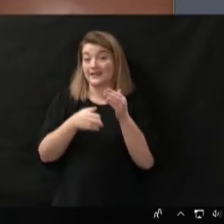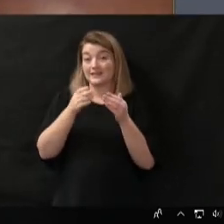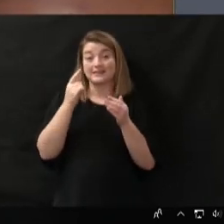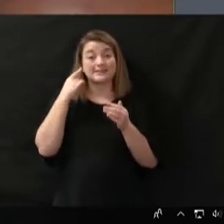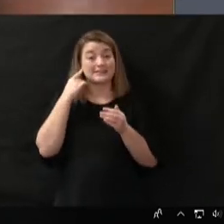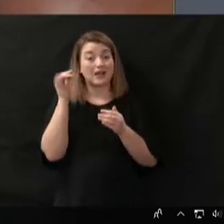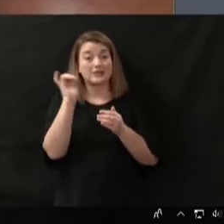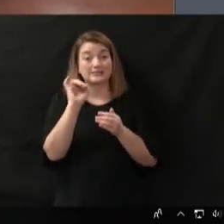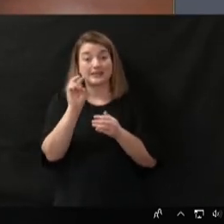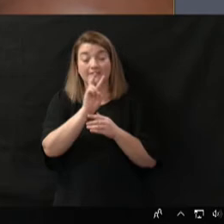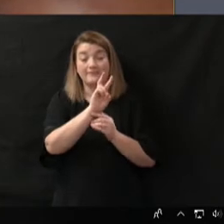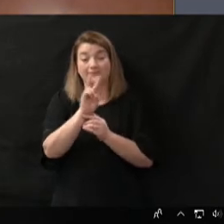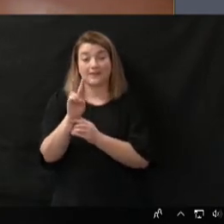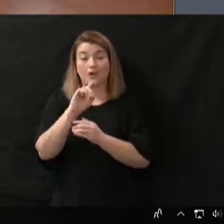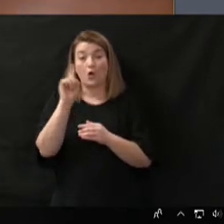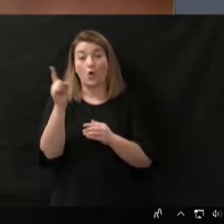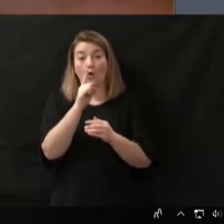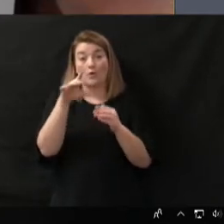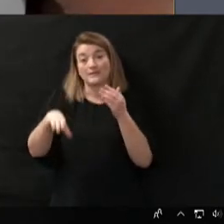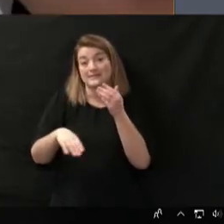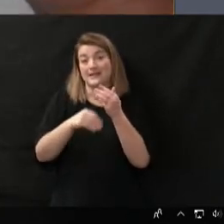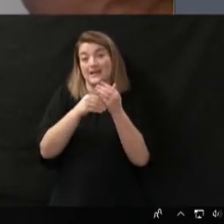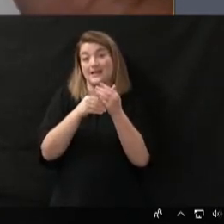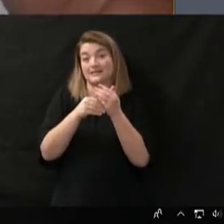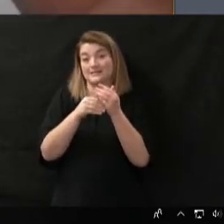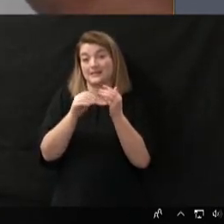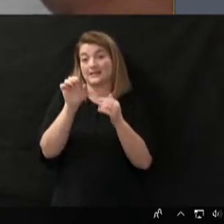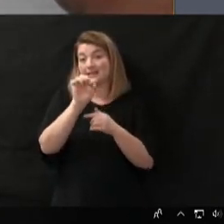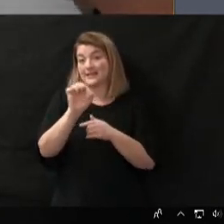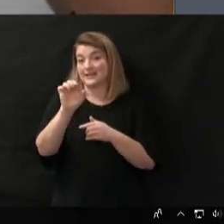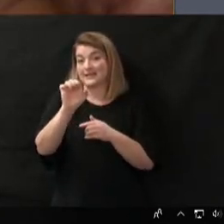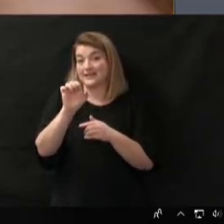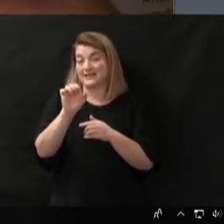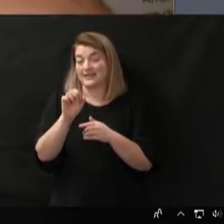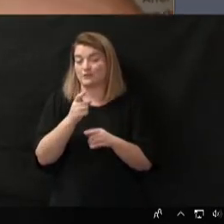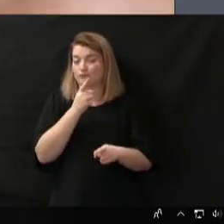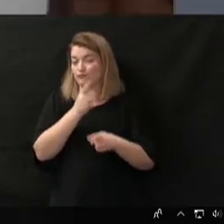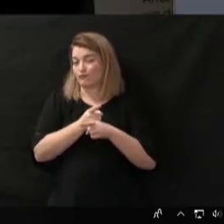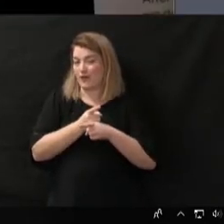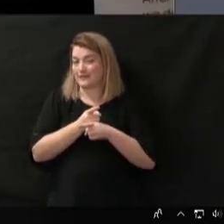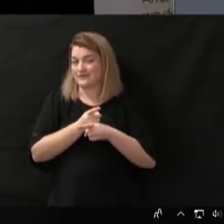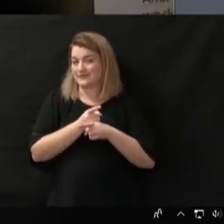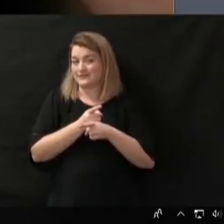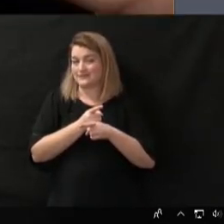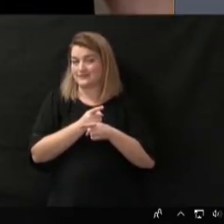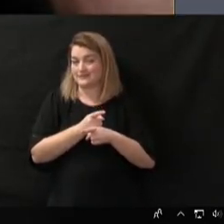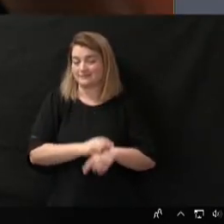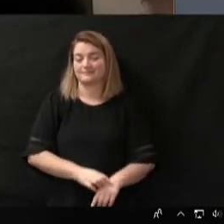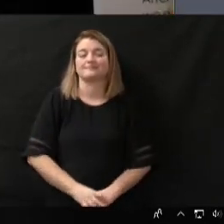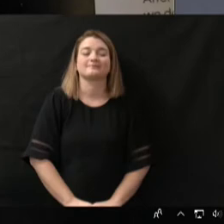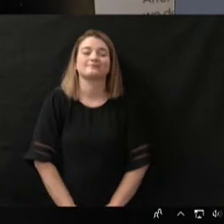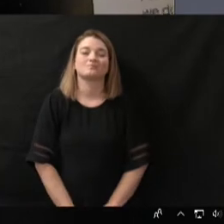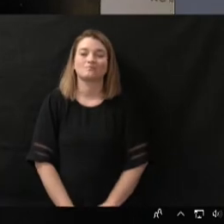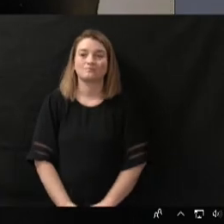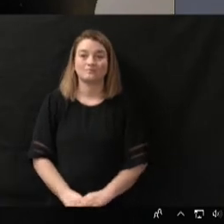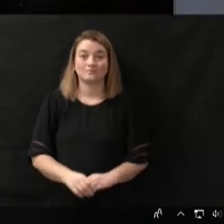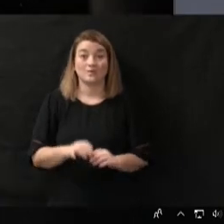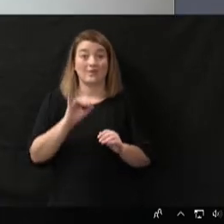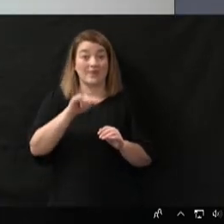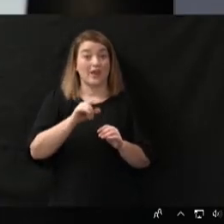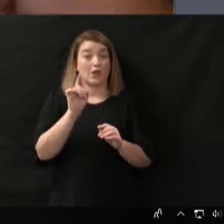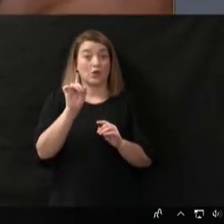V, always add a magic E. And we're just going to do an E, yeah. Okay, so that will go at the